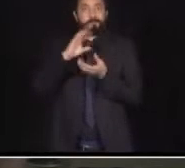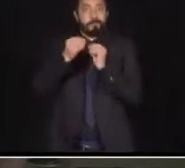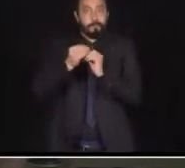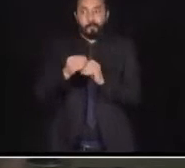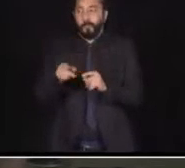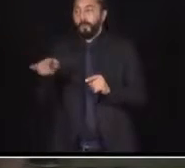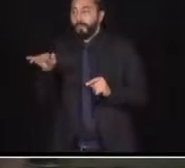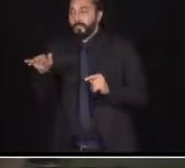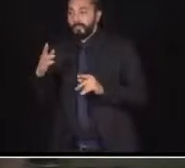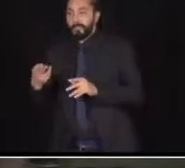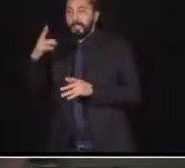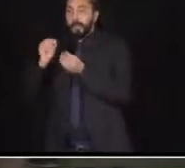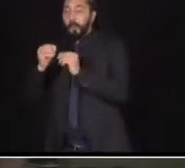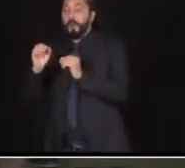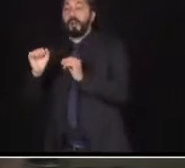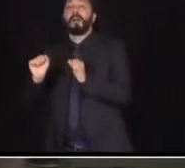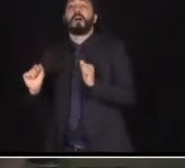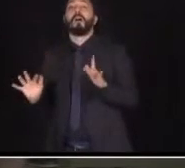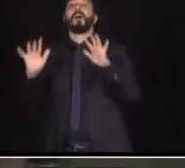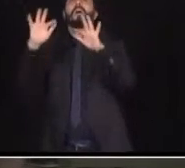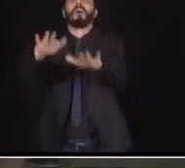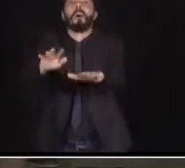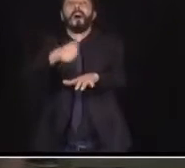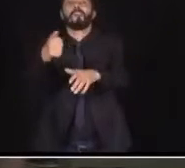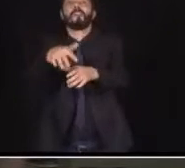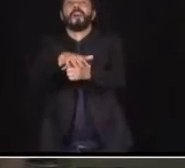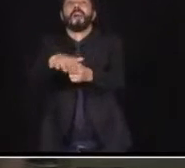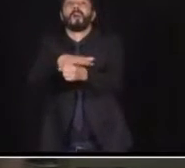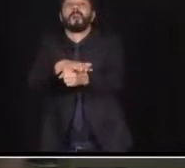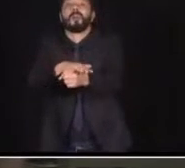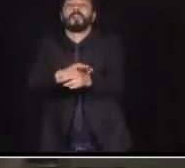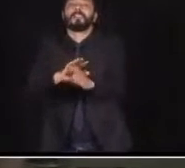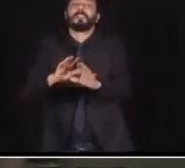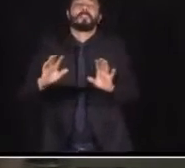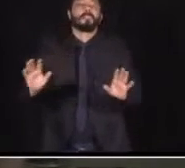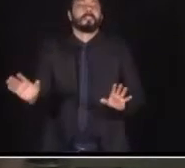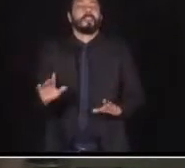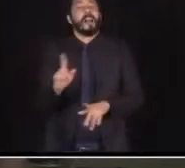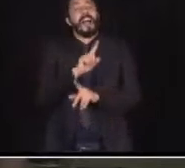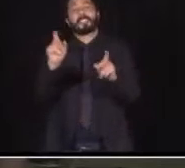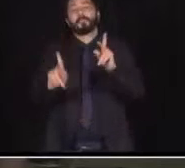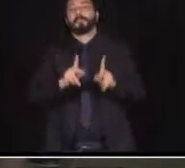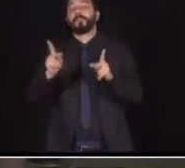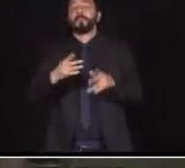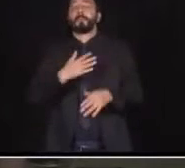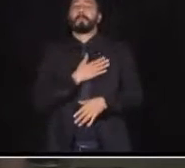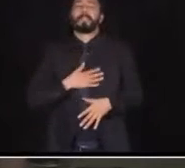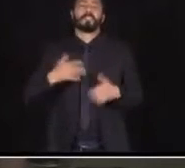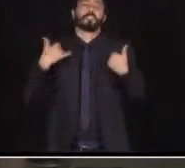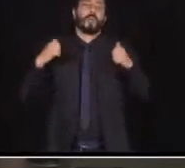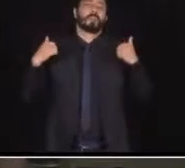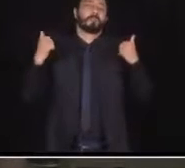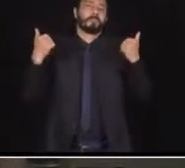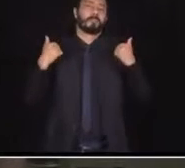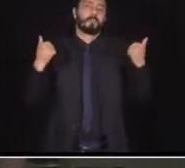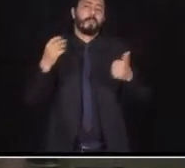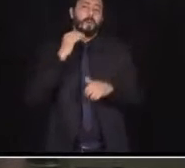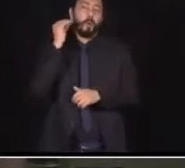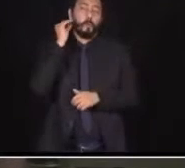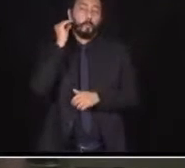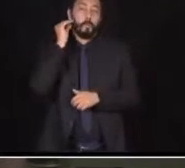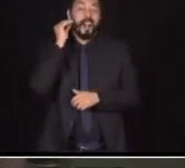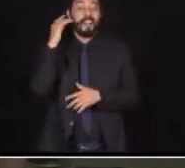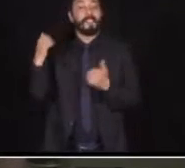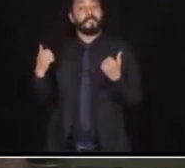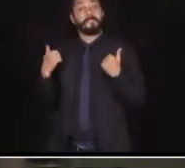work out. Folks, I just got to ask you, try to work out at home. The big fitness clubs are saying they don't want you to come